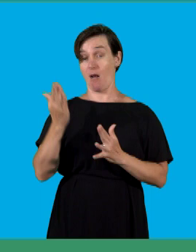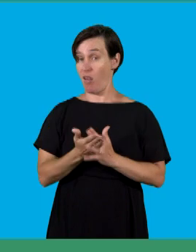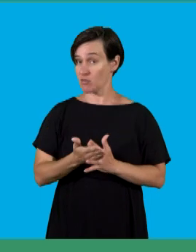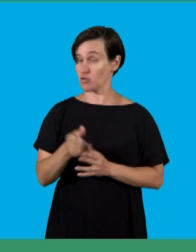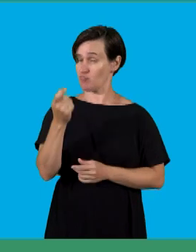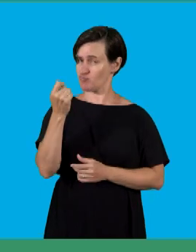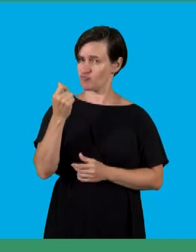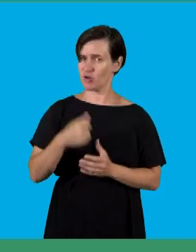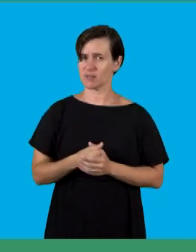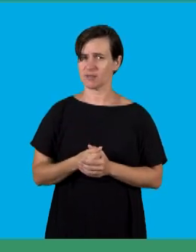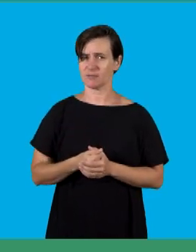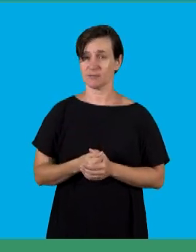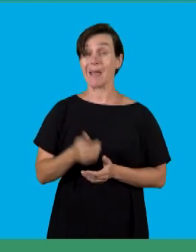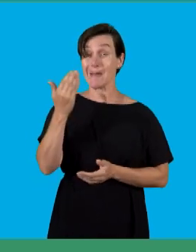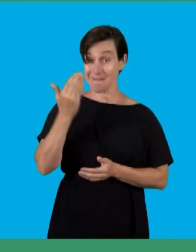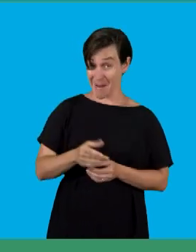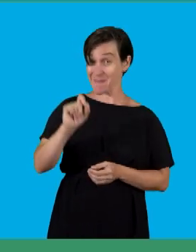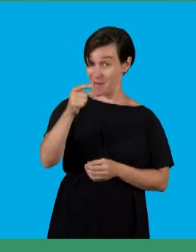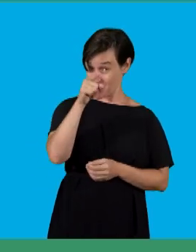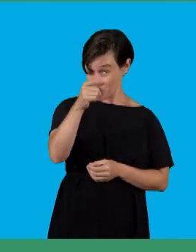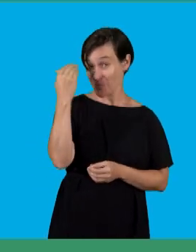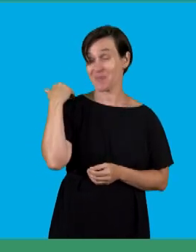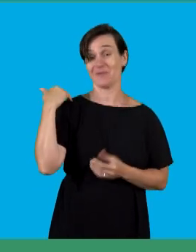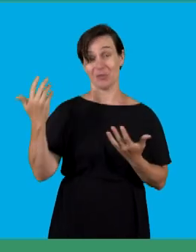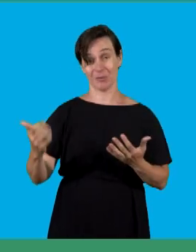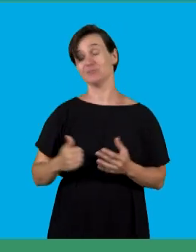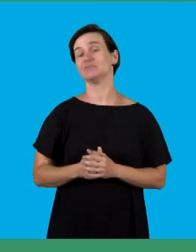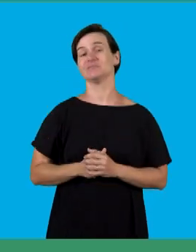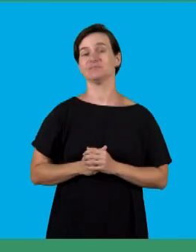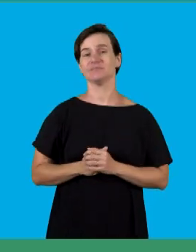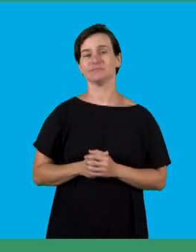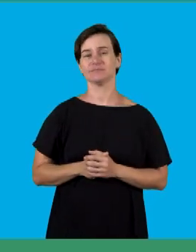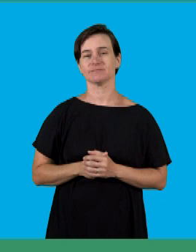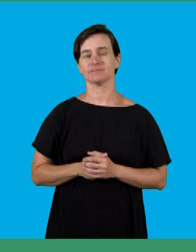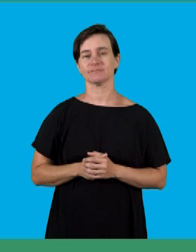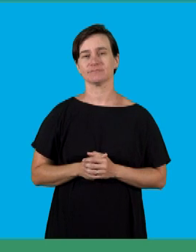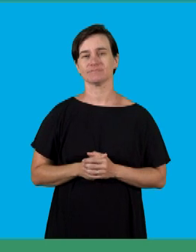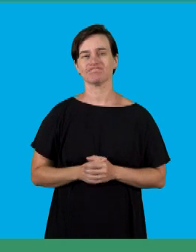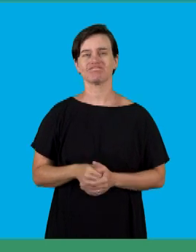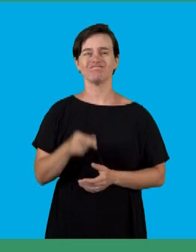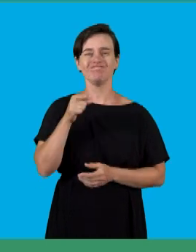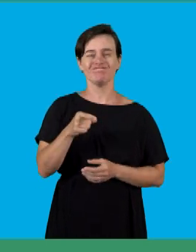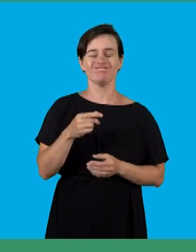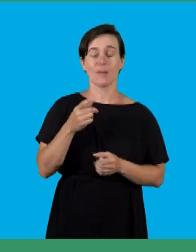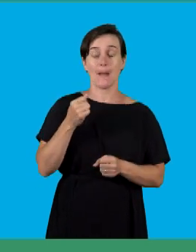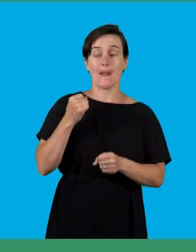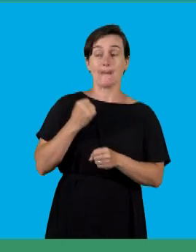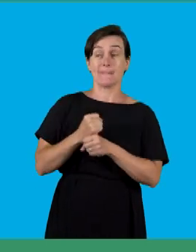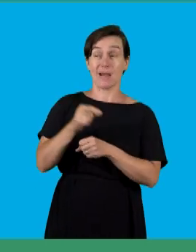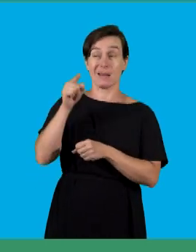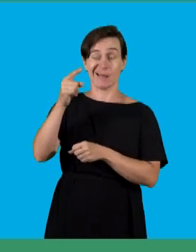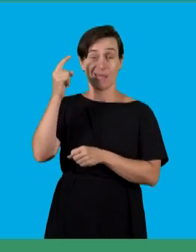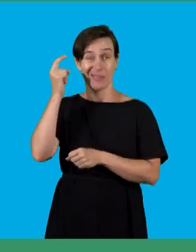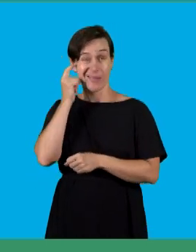pricing. Now, you might have fallen for this one more than once. It is used to give an